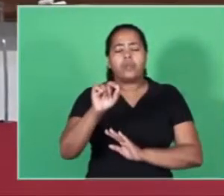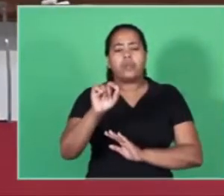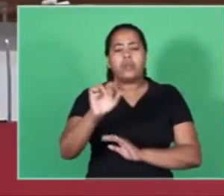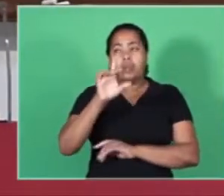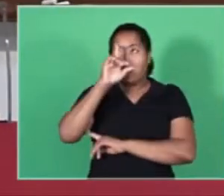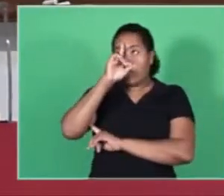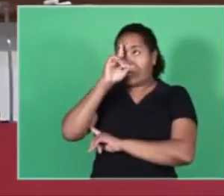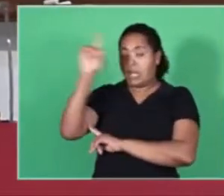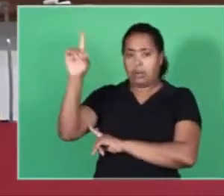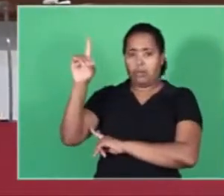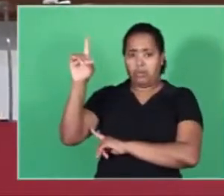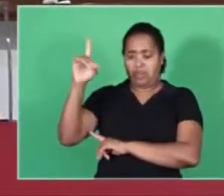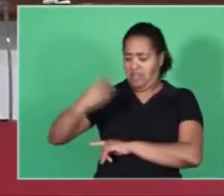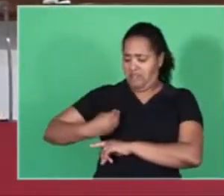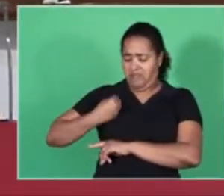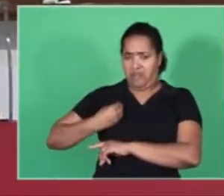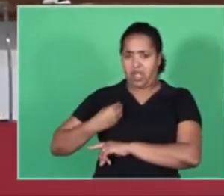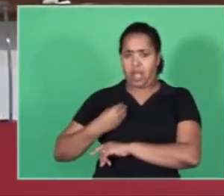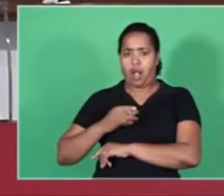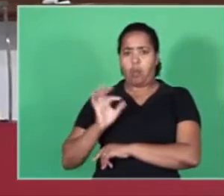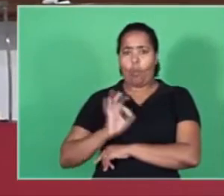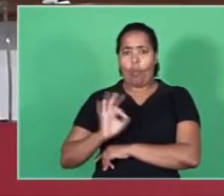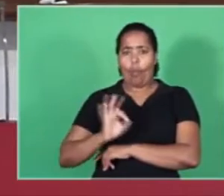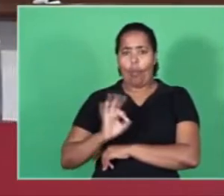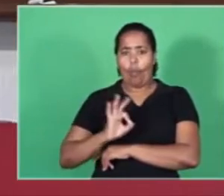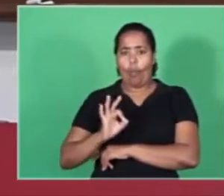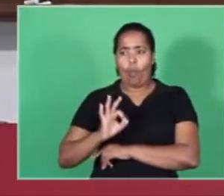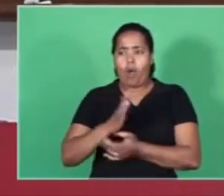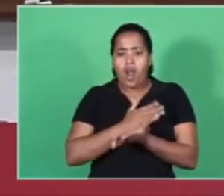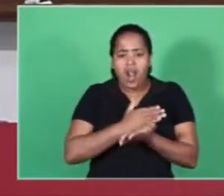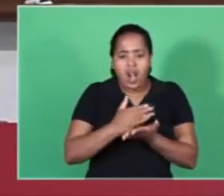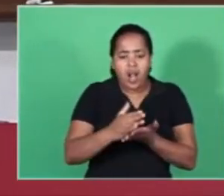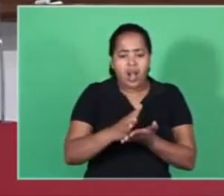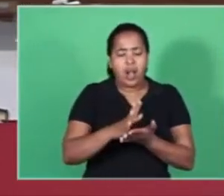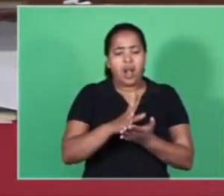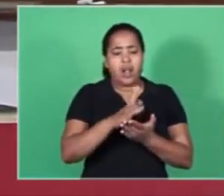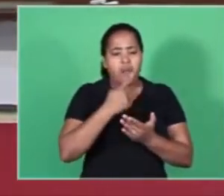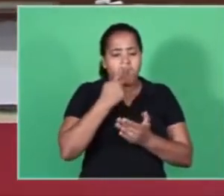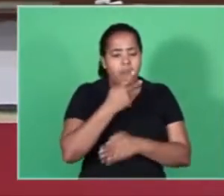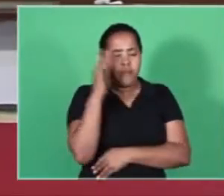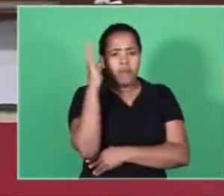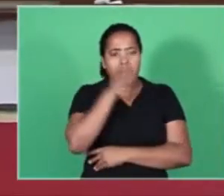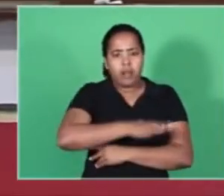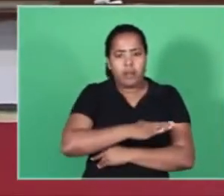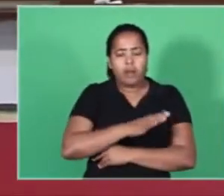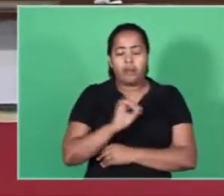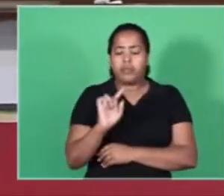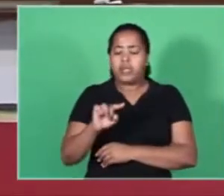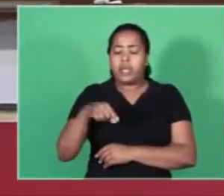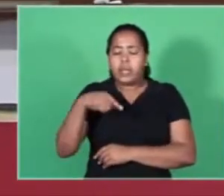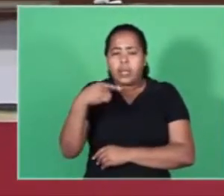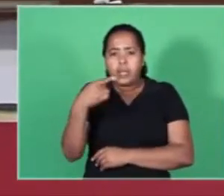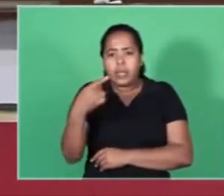he started to show that God doesn't exist. And he spoke bad. After him